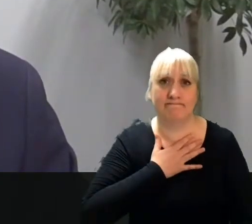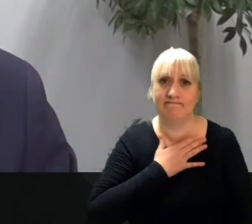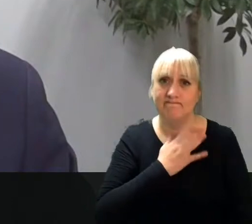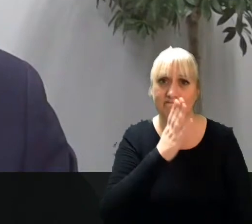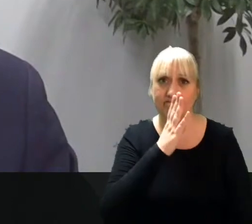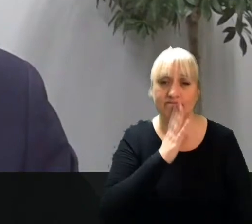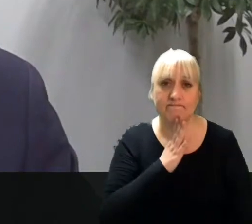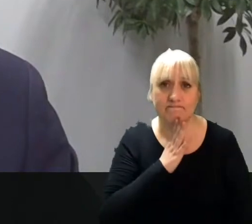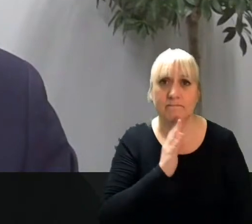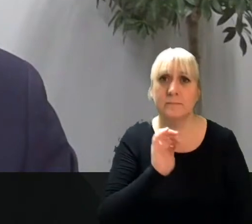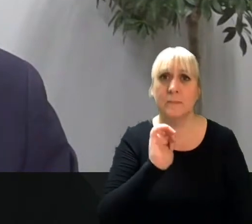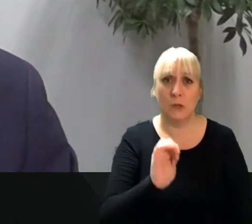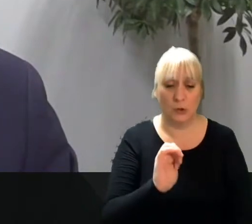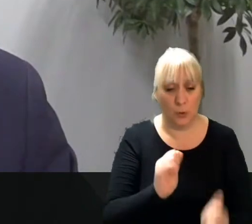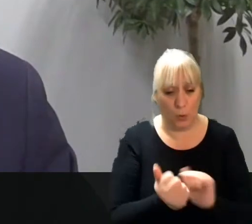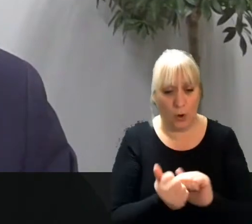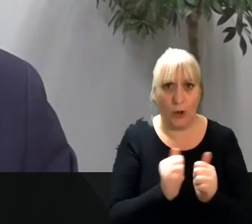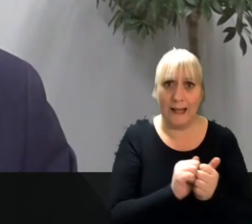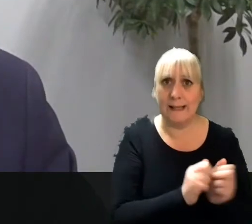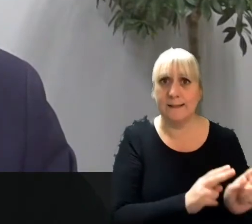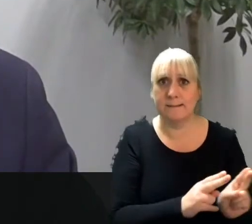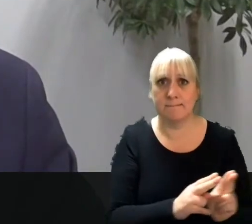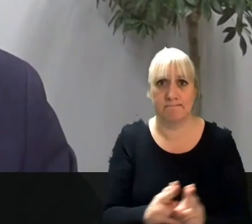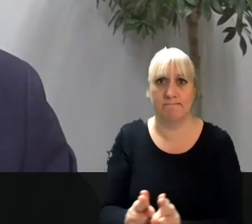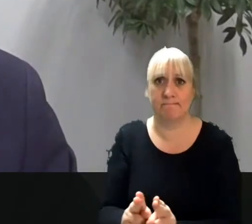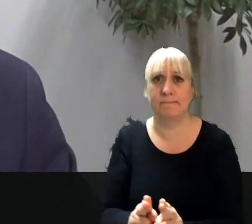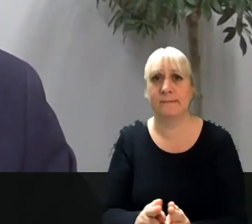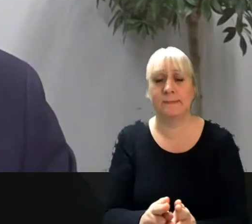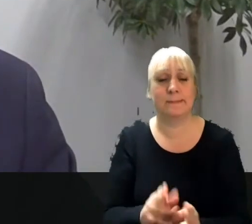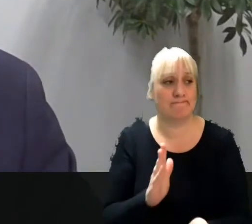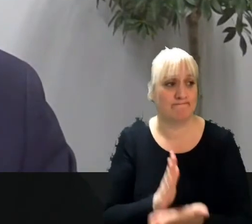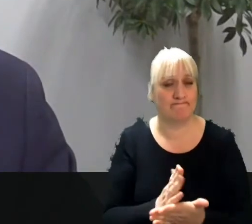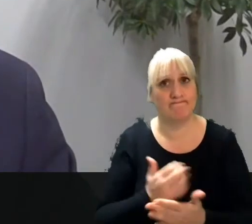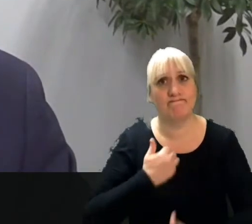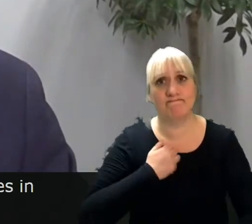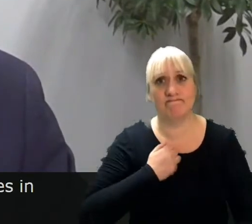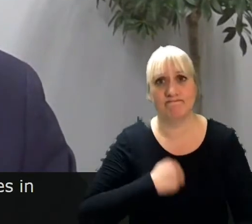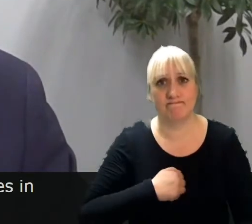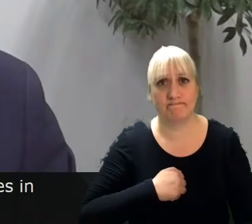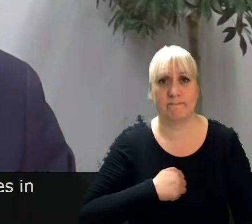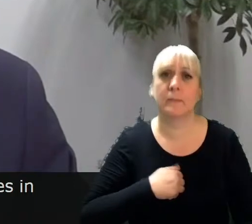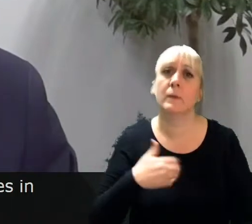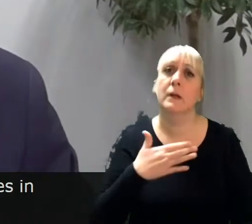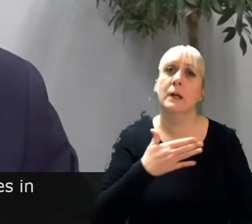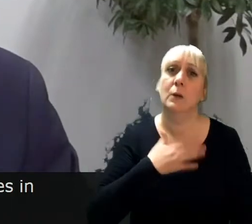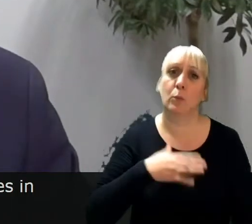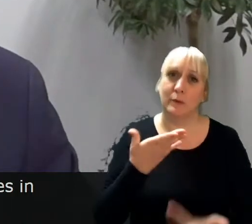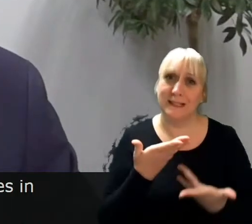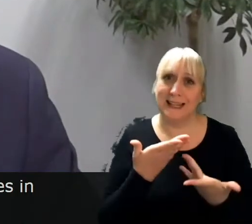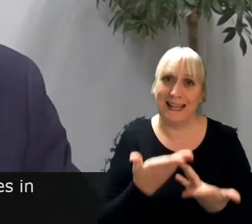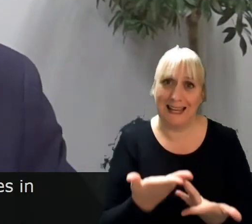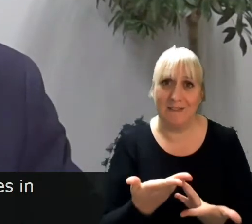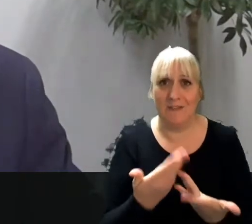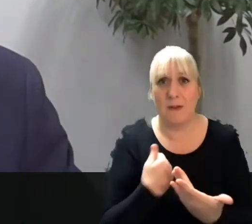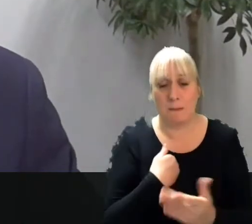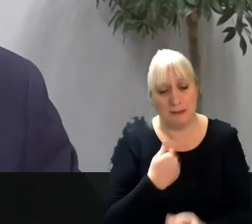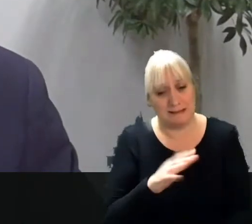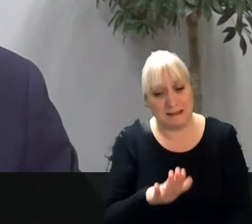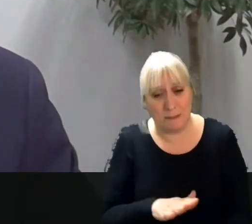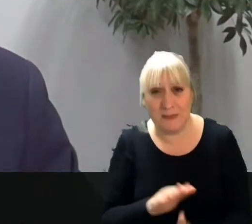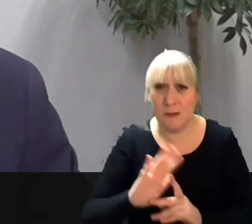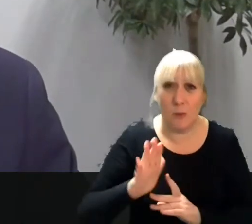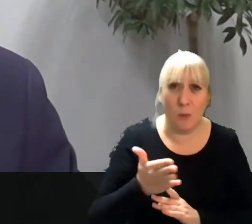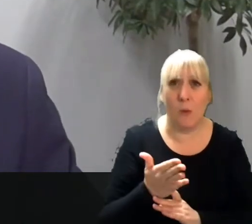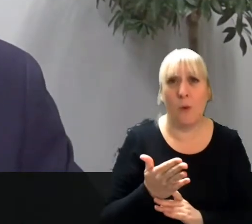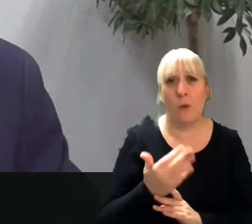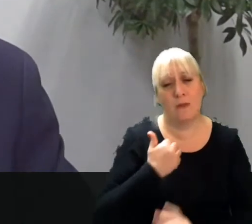that they have. I'll again use the opportunity to pass on my condolences to all the bereaved families, some who may be